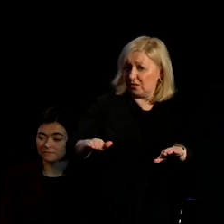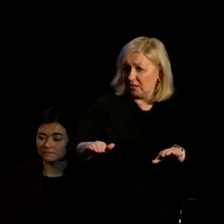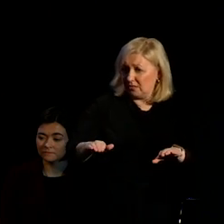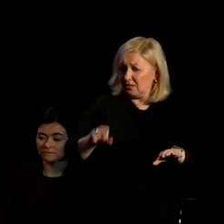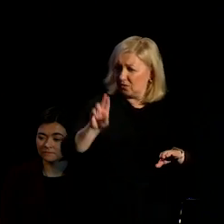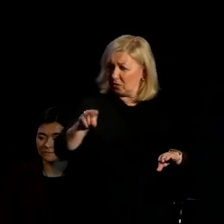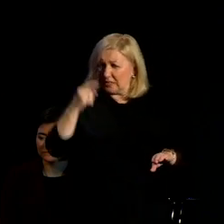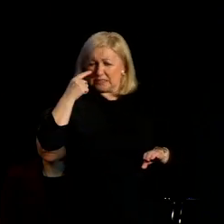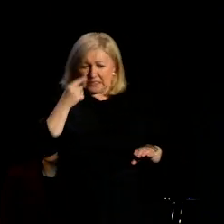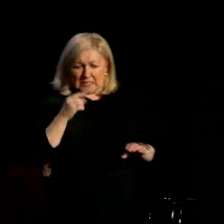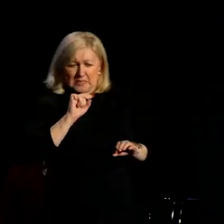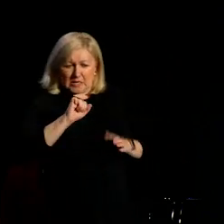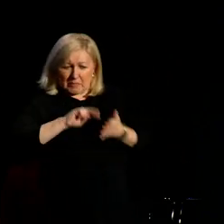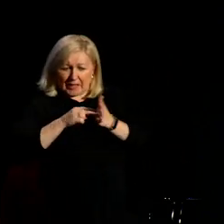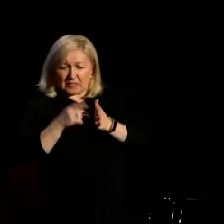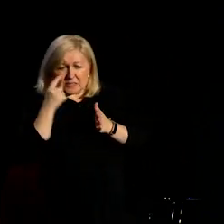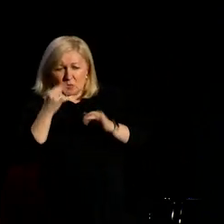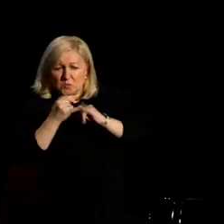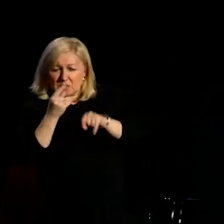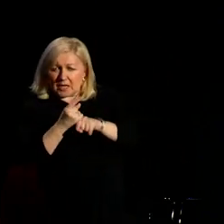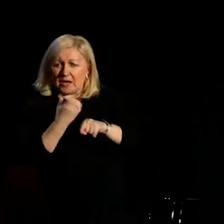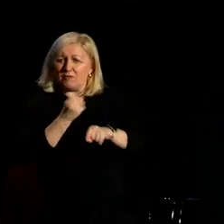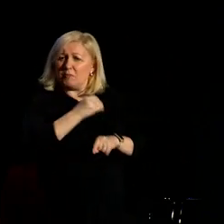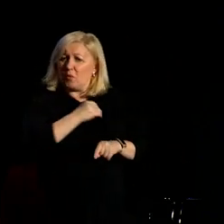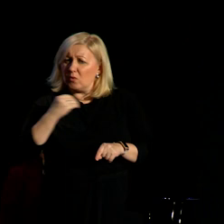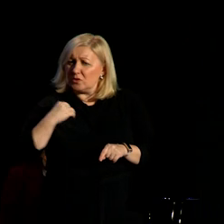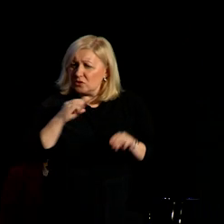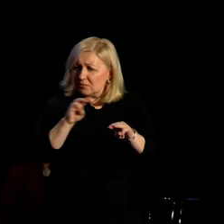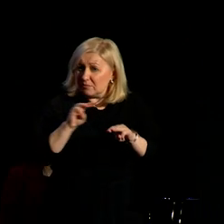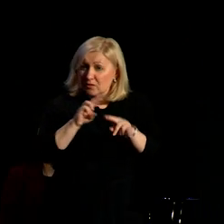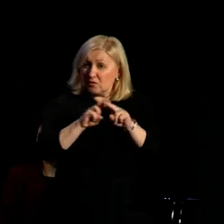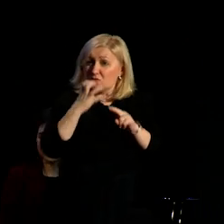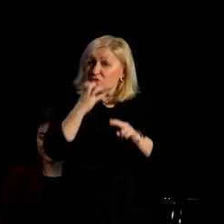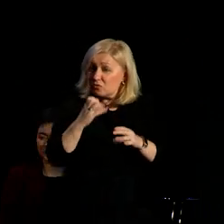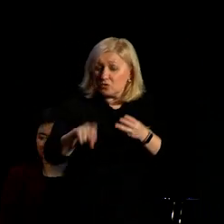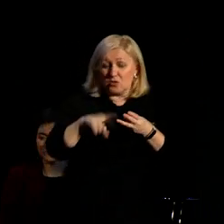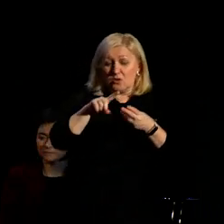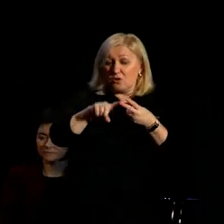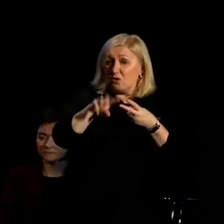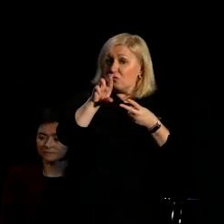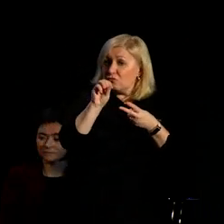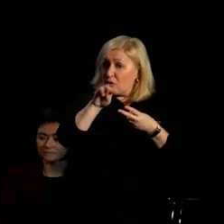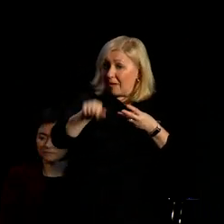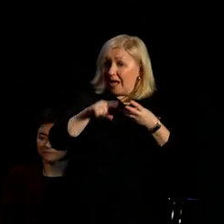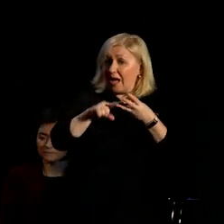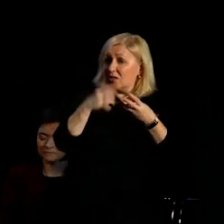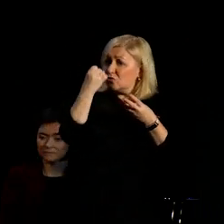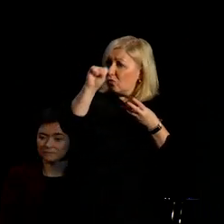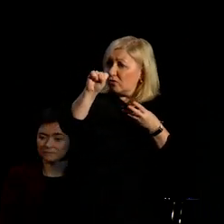way included non-Jewish Polish people, members of the Roma community, Soviet prisoners of